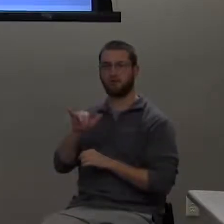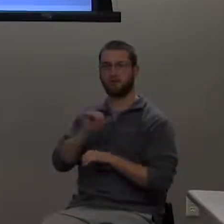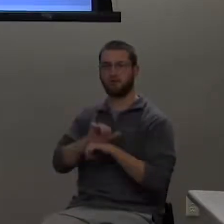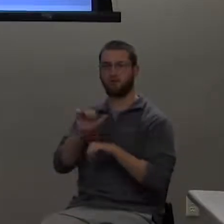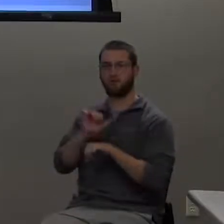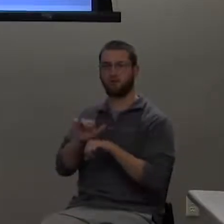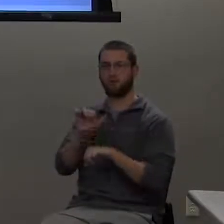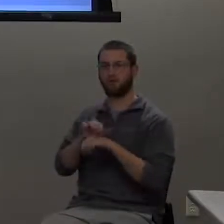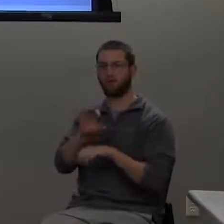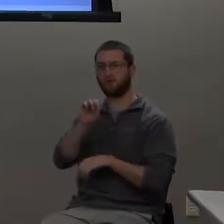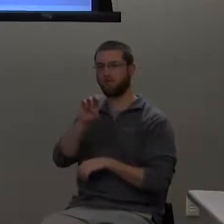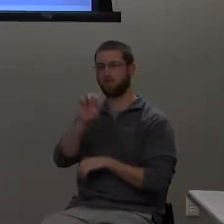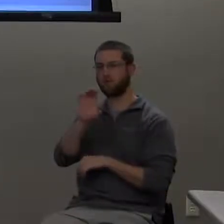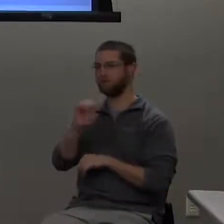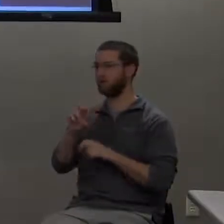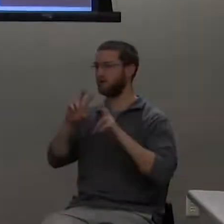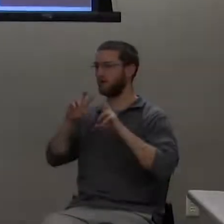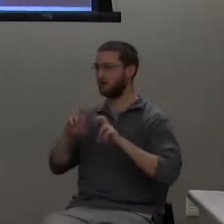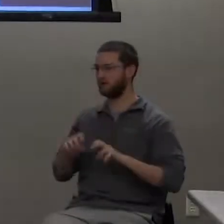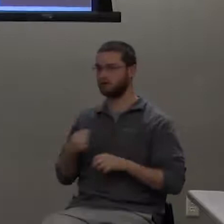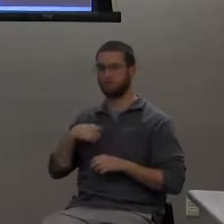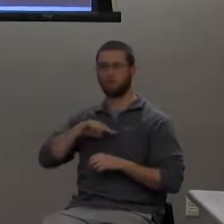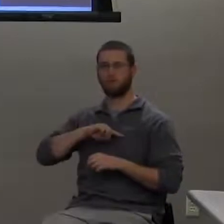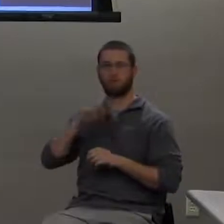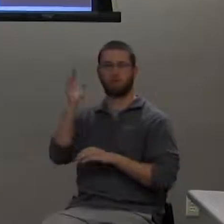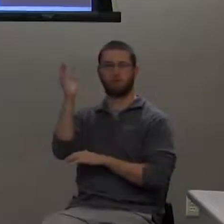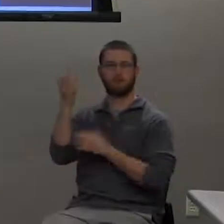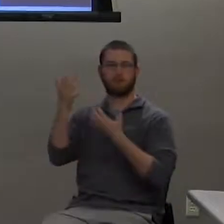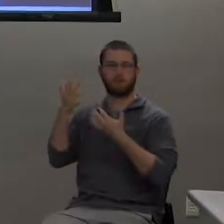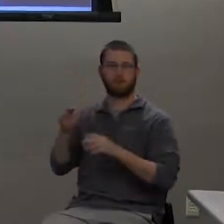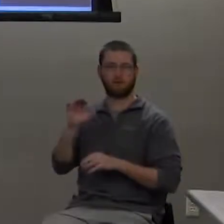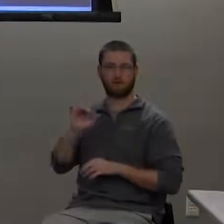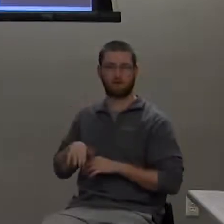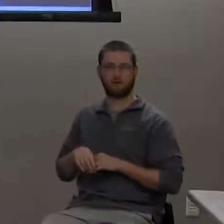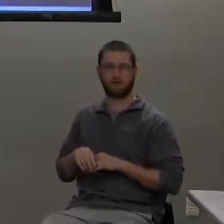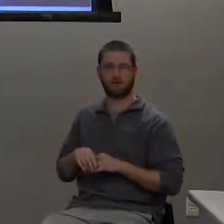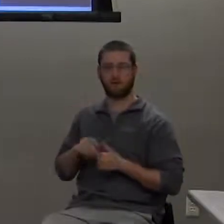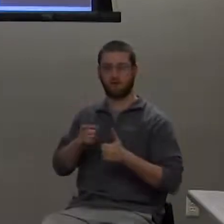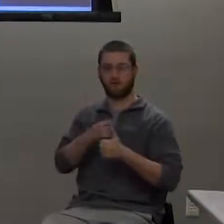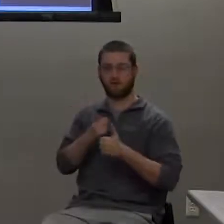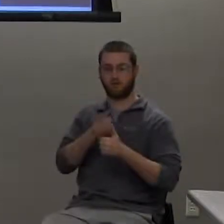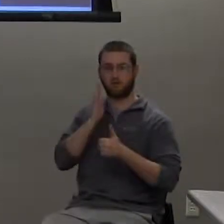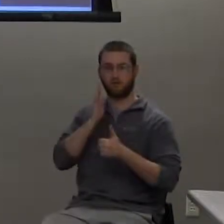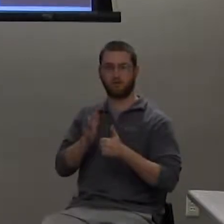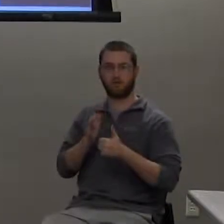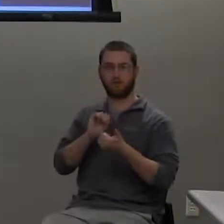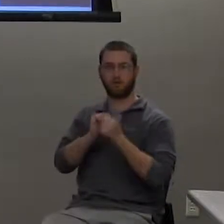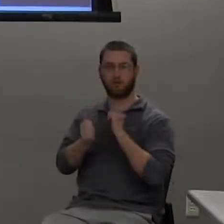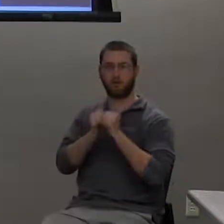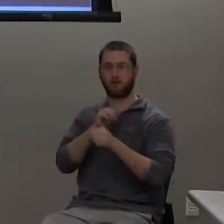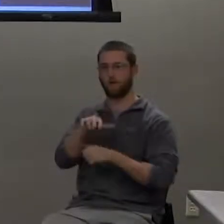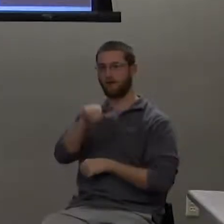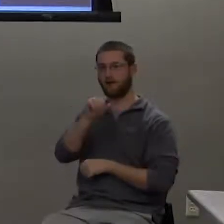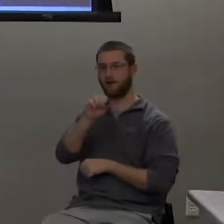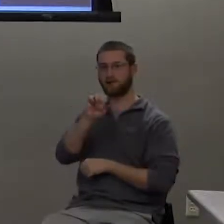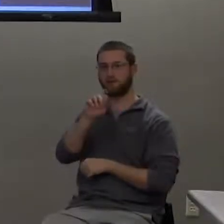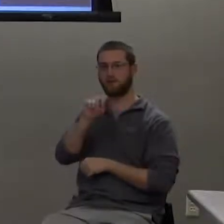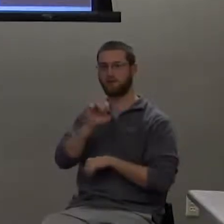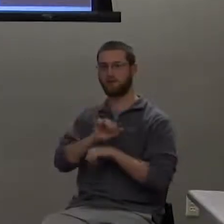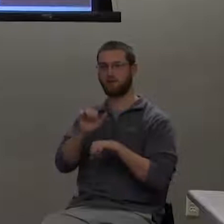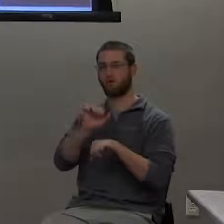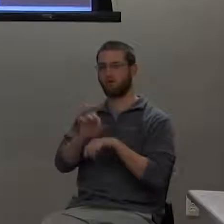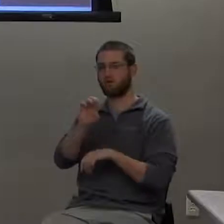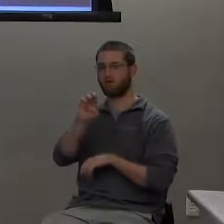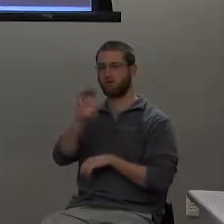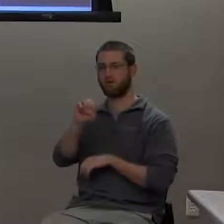the other stuff that you've seen above here. So to jump into it, like I mentioned, the first piece is going to be the competitive asset sequestration workforce.